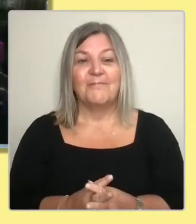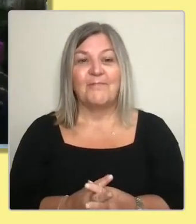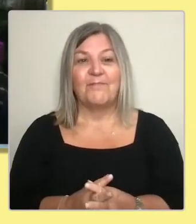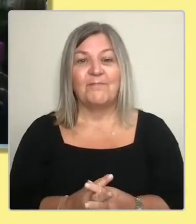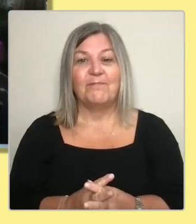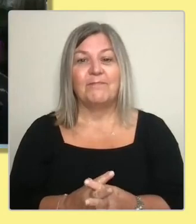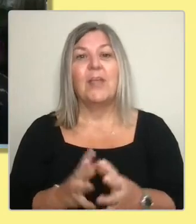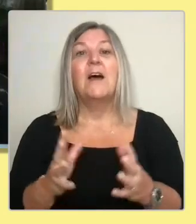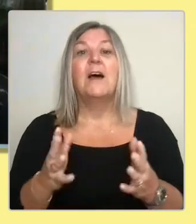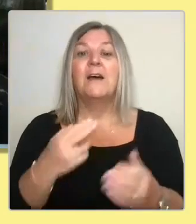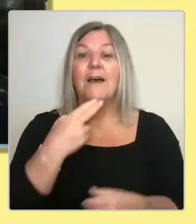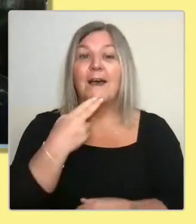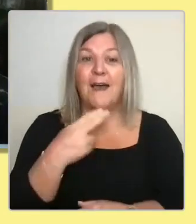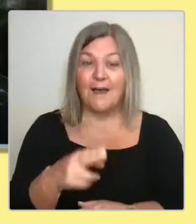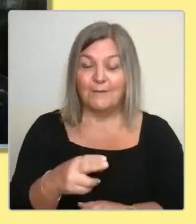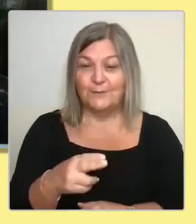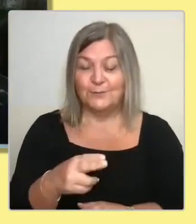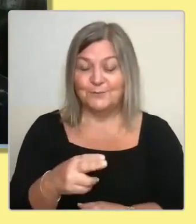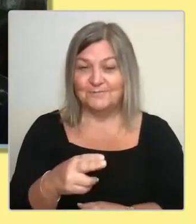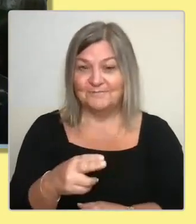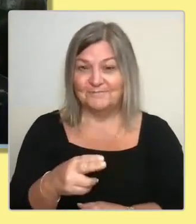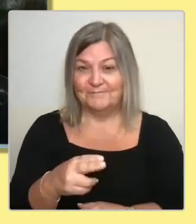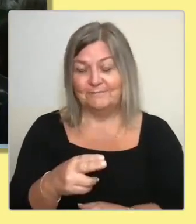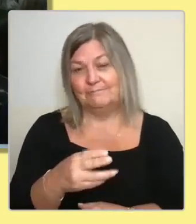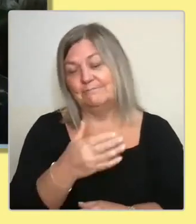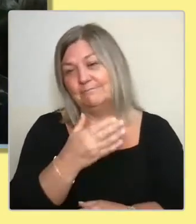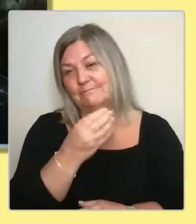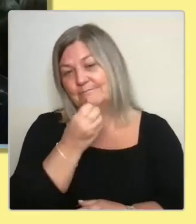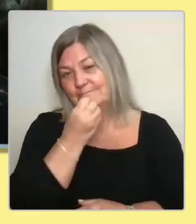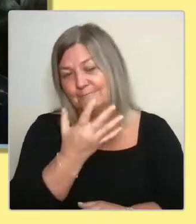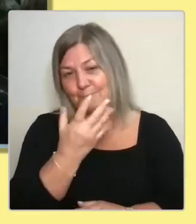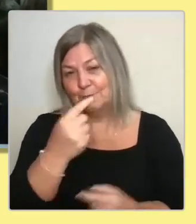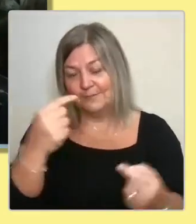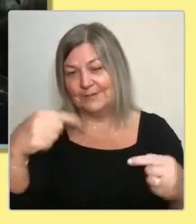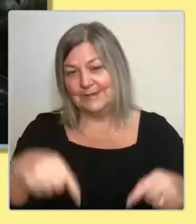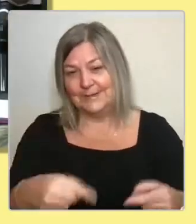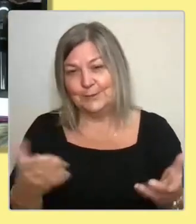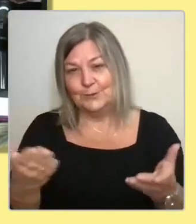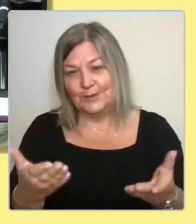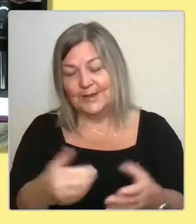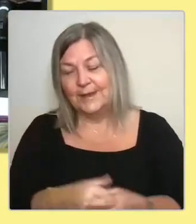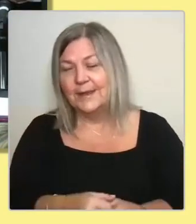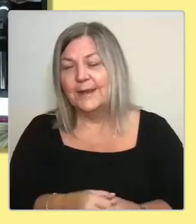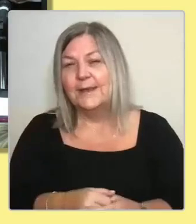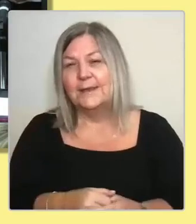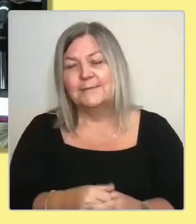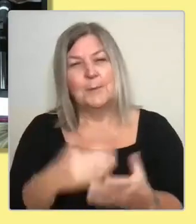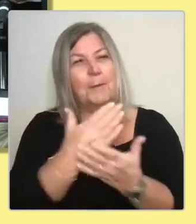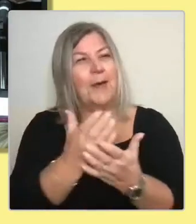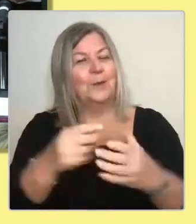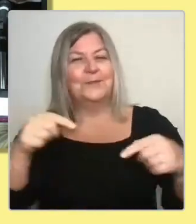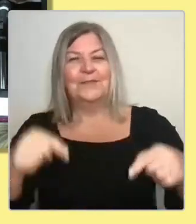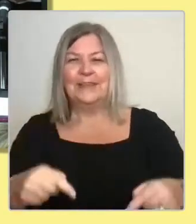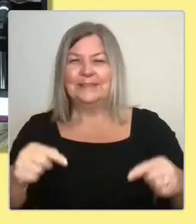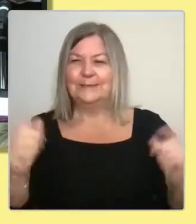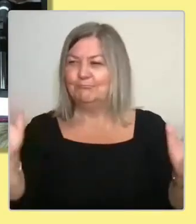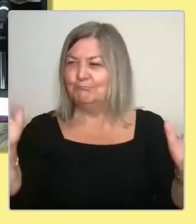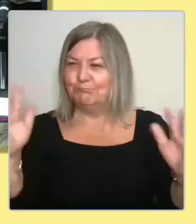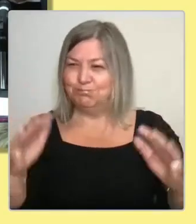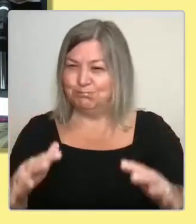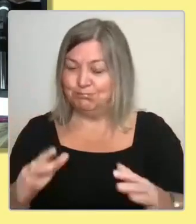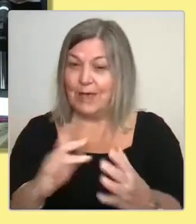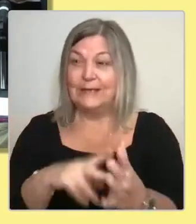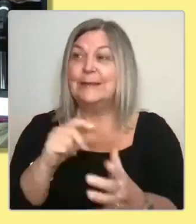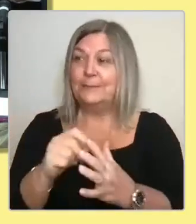Well, good afternoon. It's wonderful to be able to join you. One of the great parts of doing these hustings, and the SNP have definitely made us work for this, doing